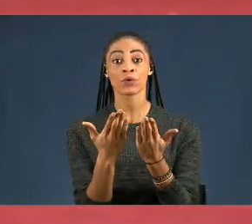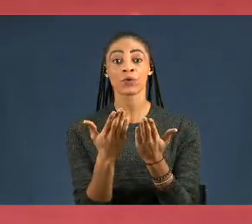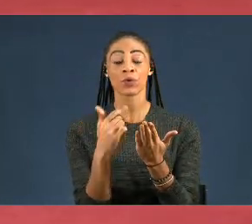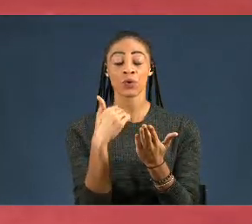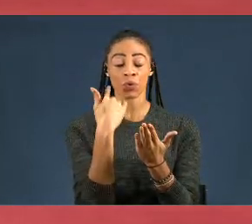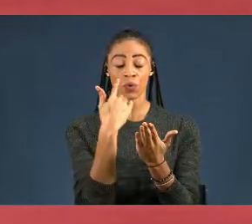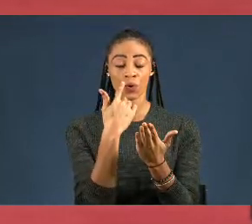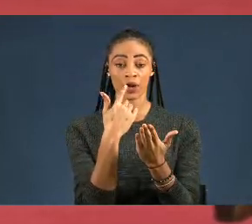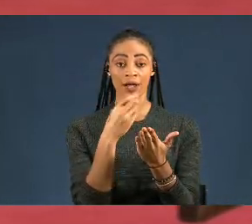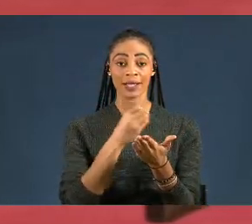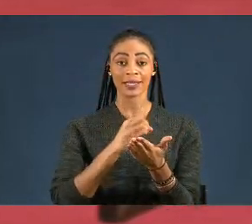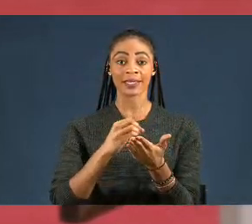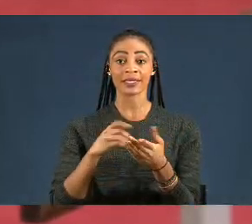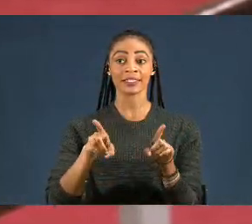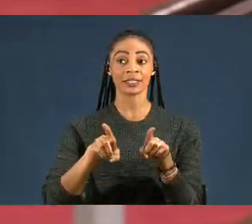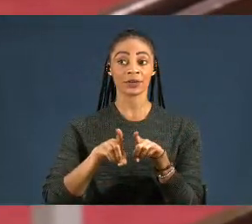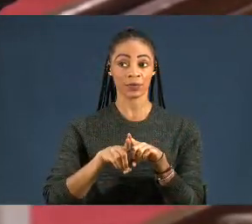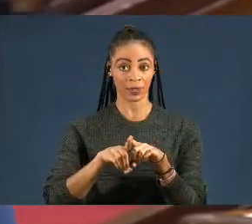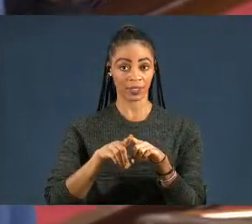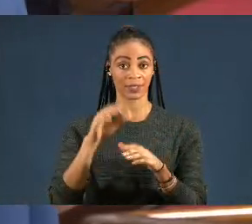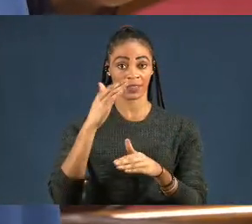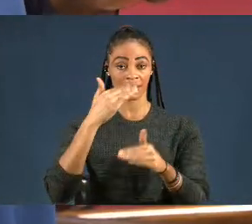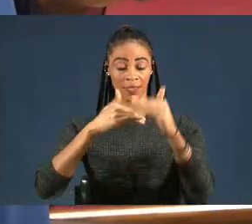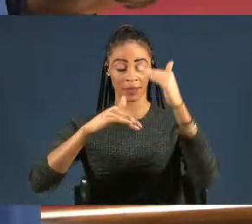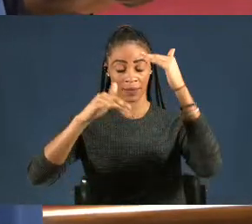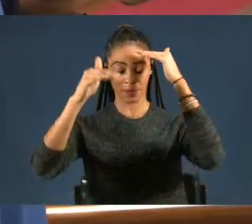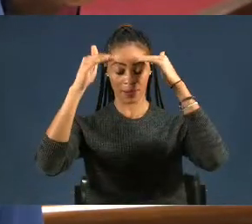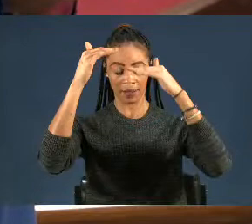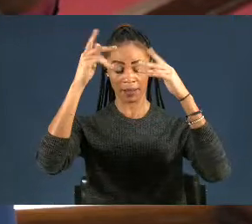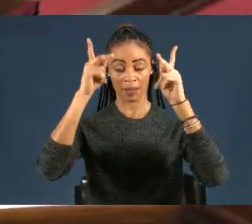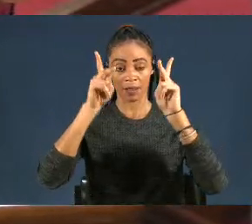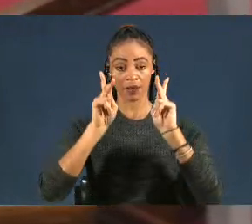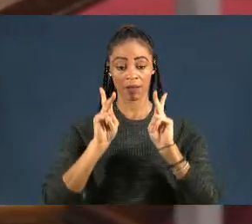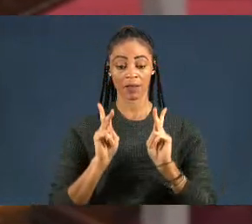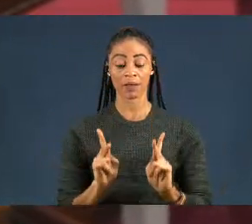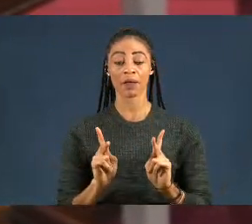Dobson. He has a book which is called